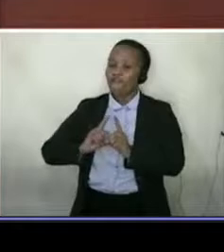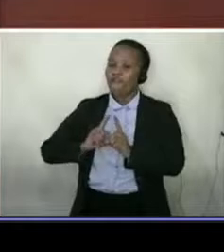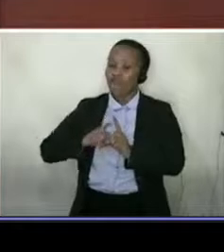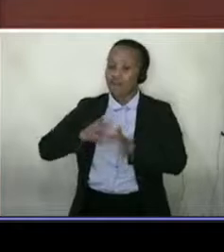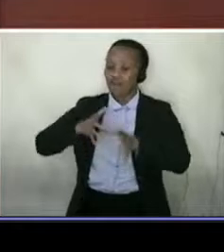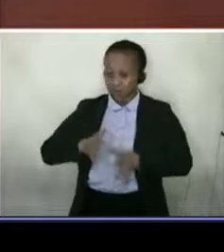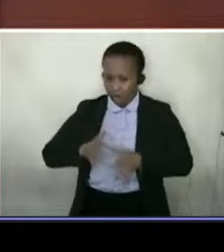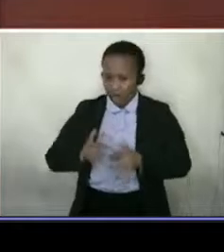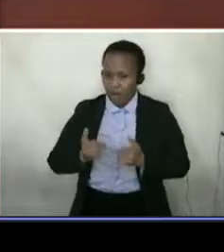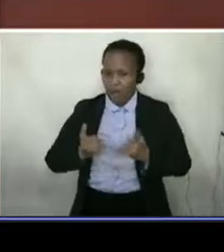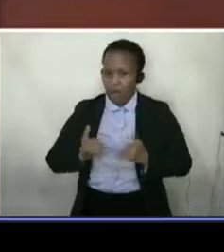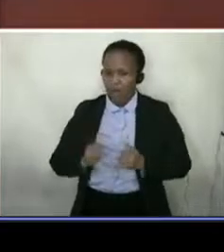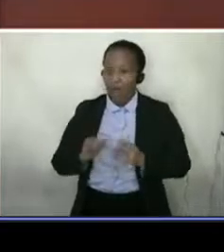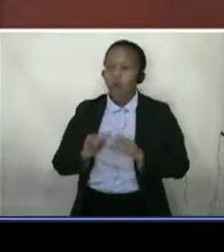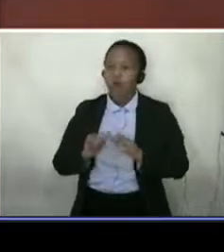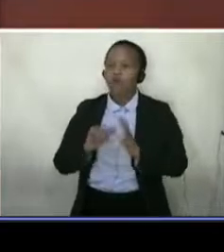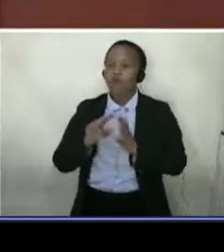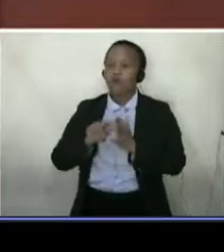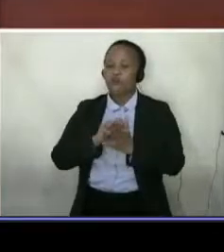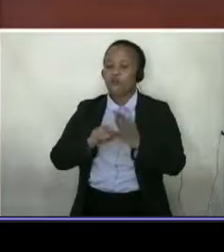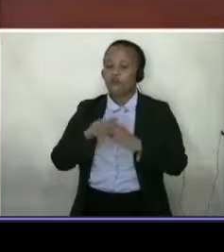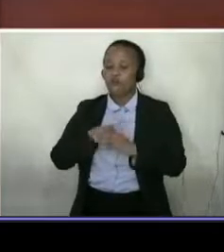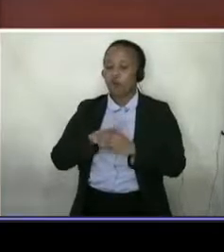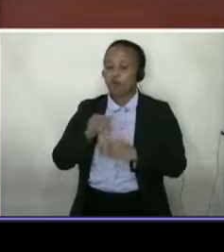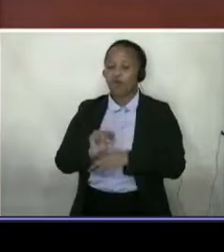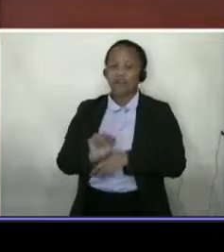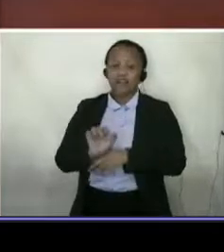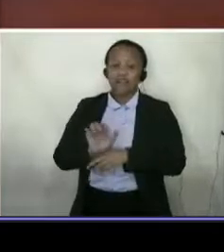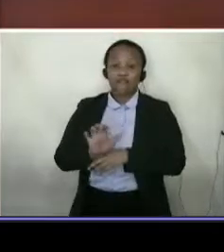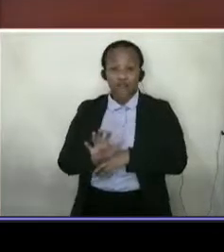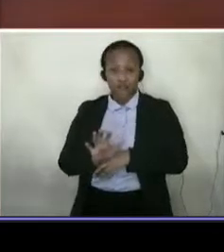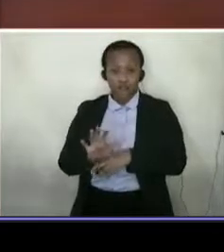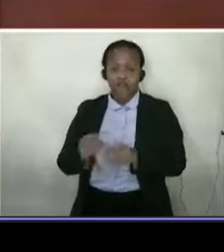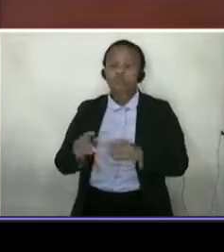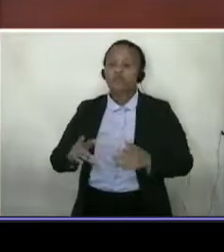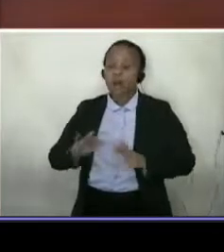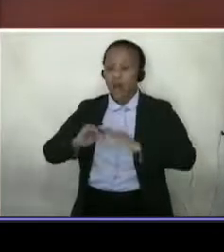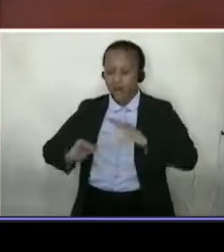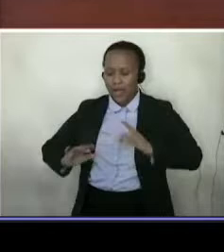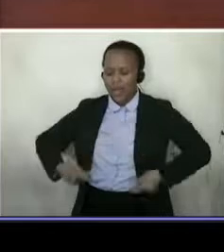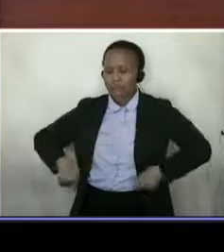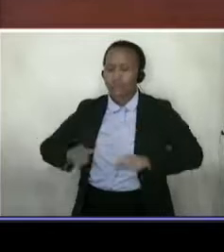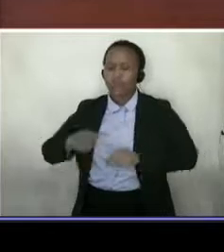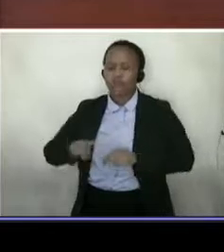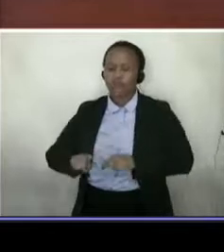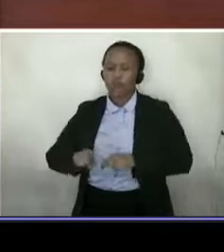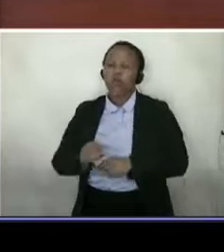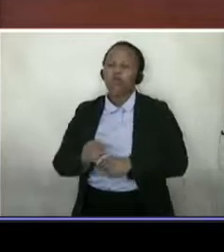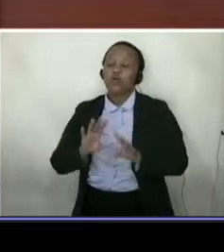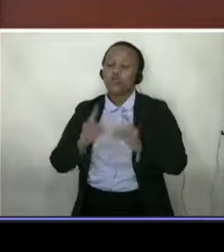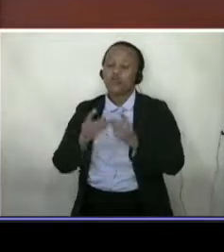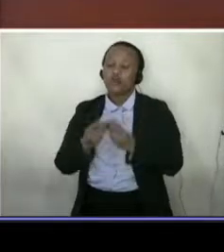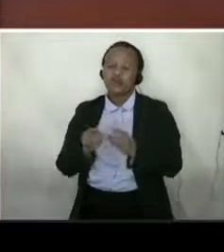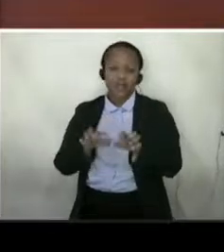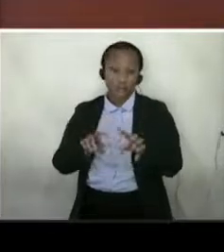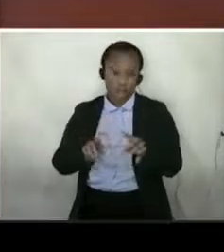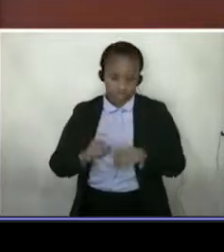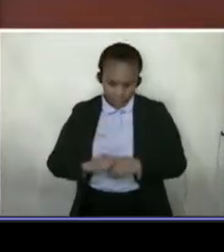5, Honorable Speaker, underspending in the Department of Education. The Department of Education is underspent on the